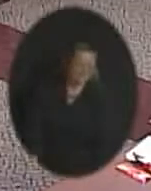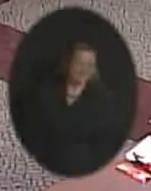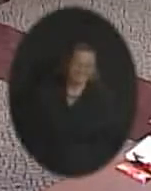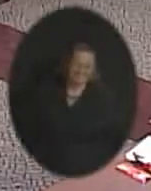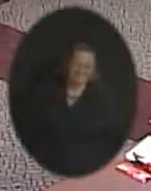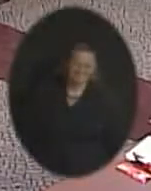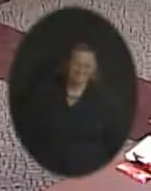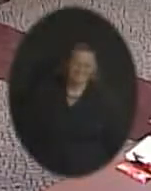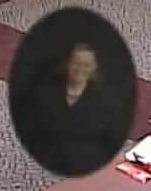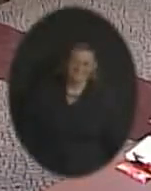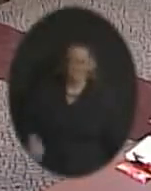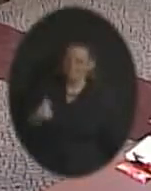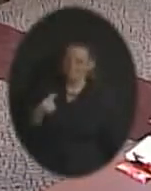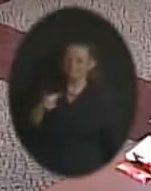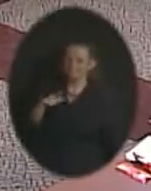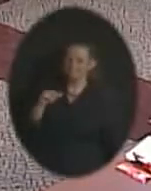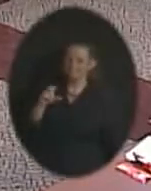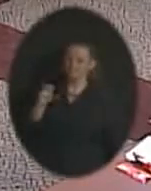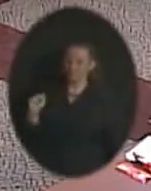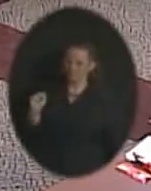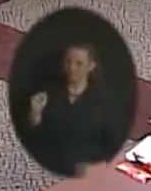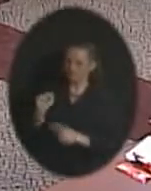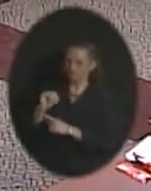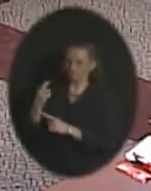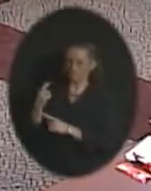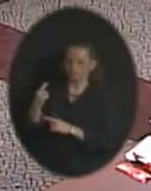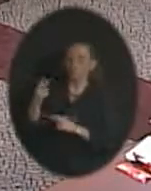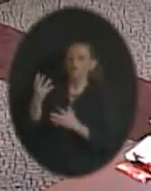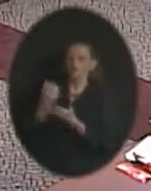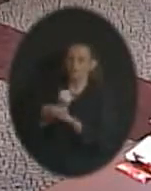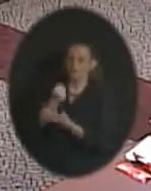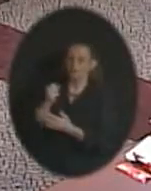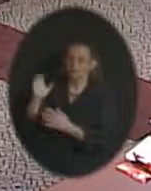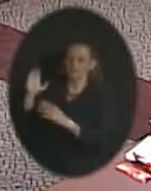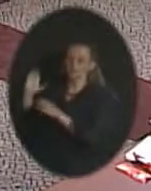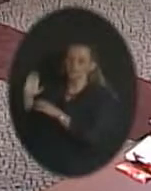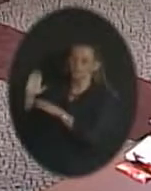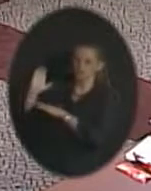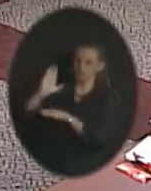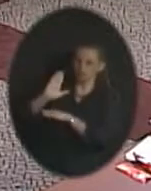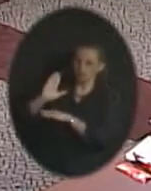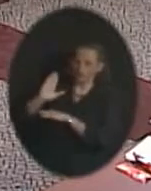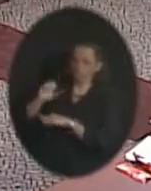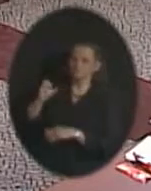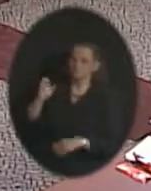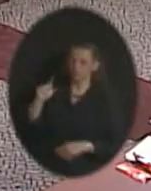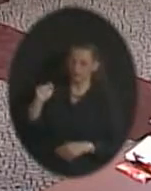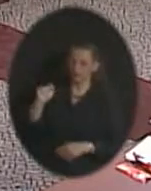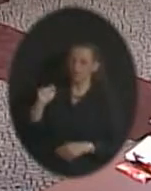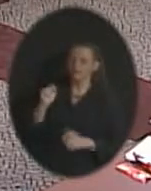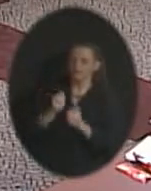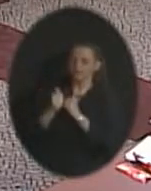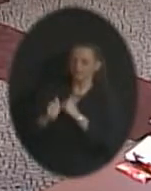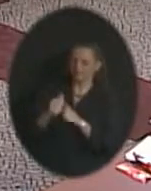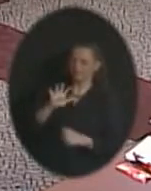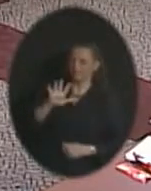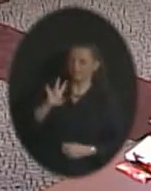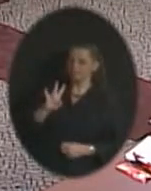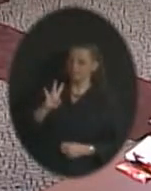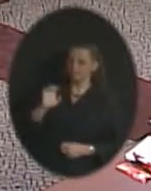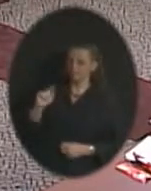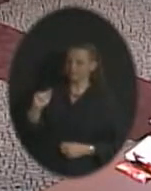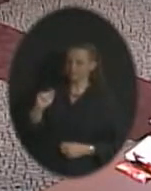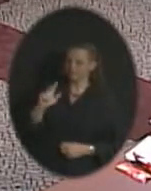And very quickly, Brayden Smith, who couldn't be here tonight, a junior who won both the shot put, and I hope this is correct, with the distance of 57 feet